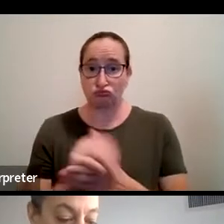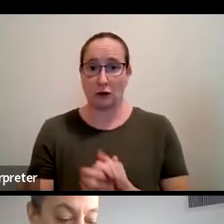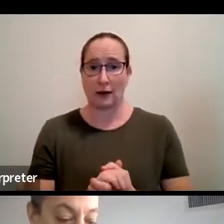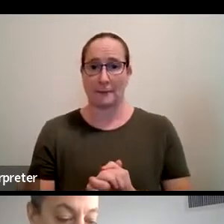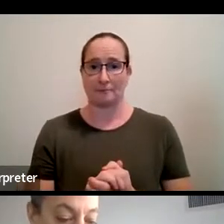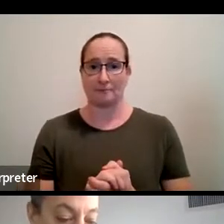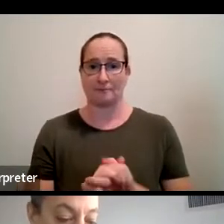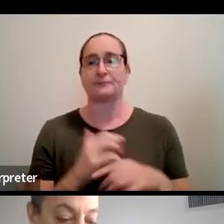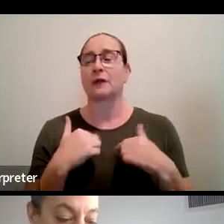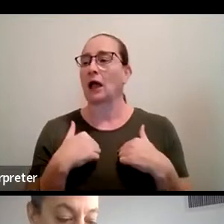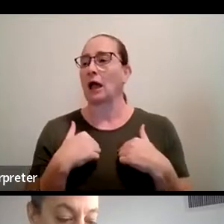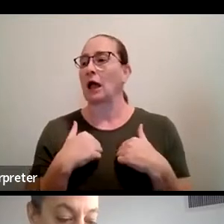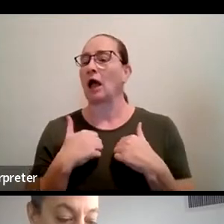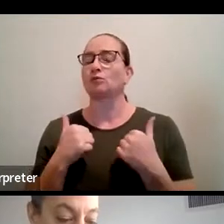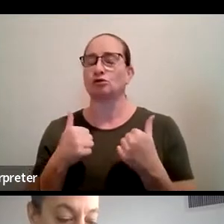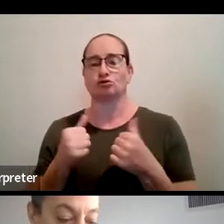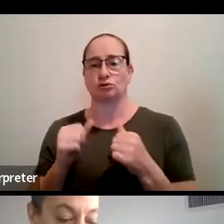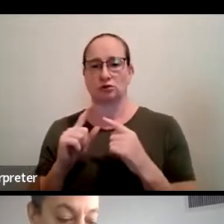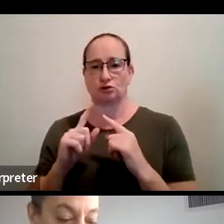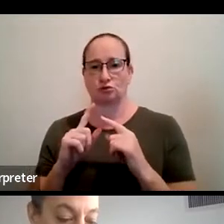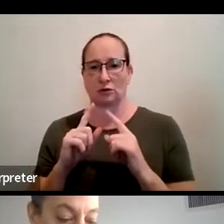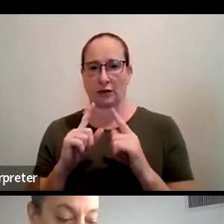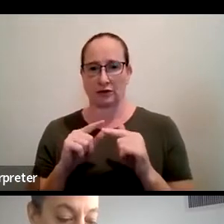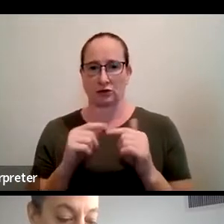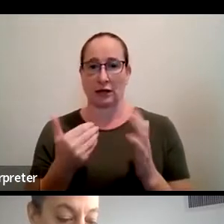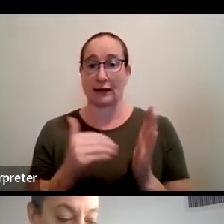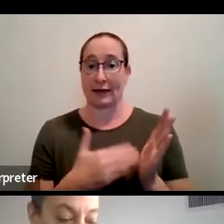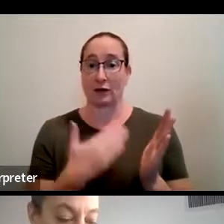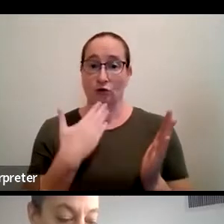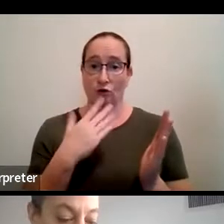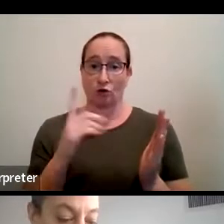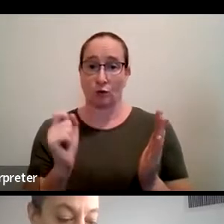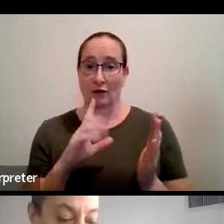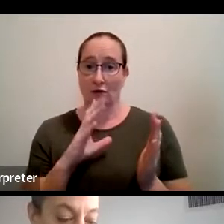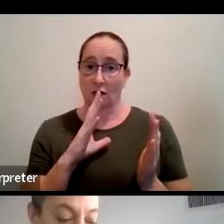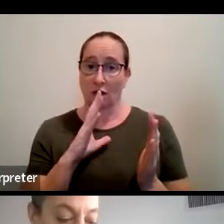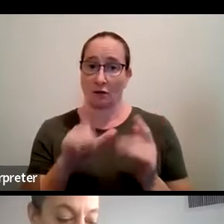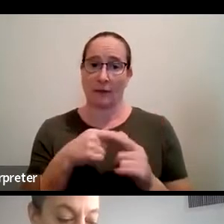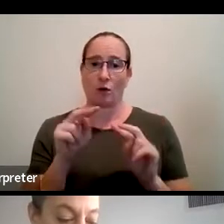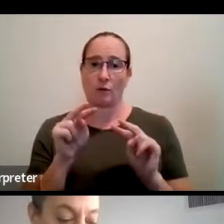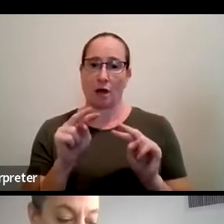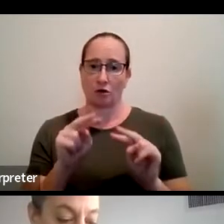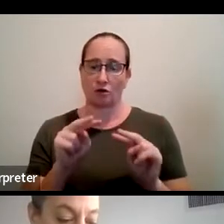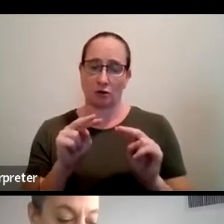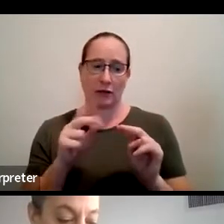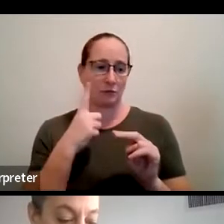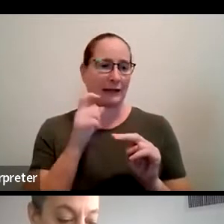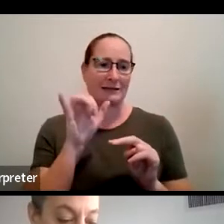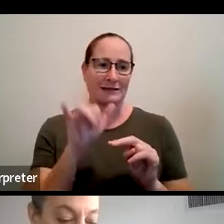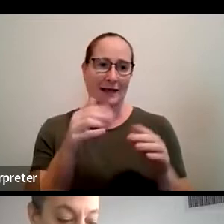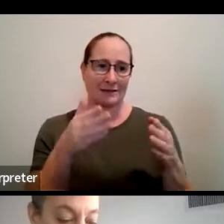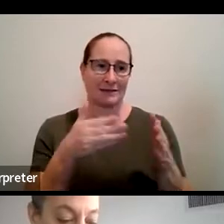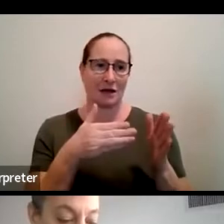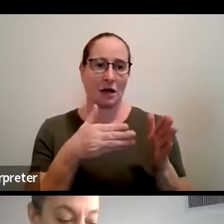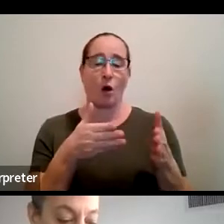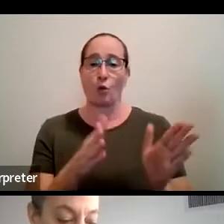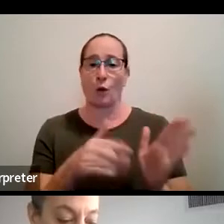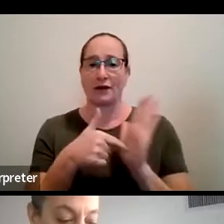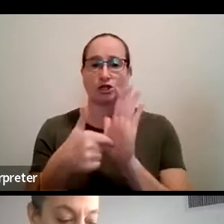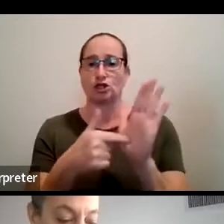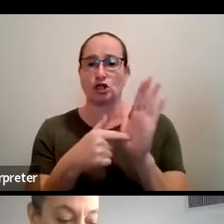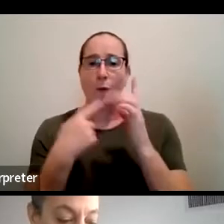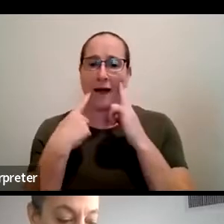I'll try to answer this question. So again, this is a great question talking about monitoring, because this is a way to show how